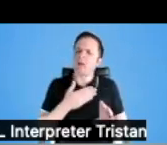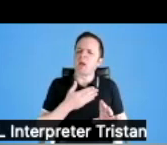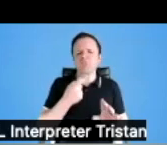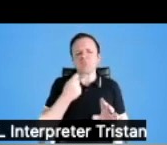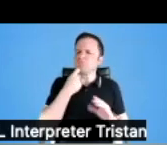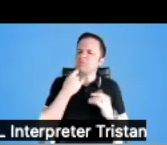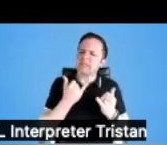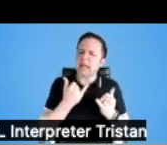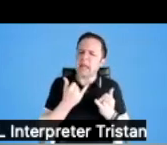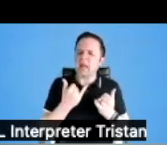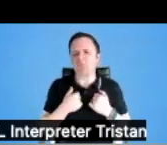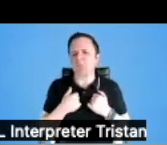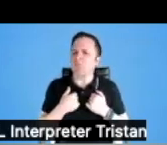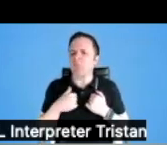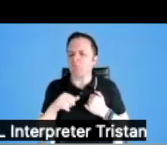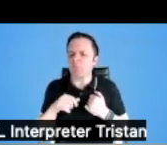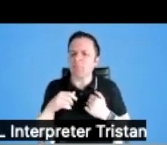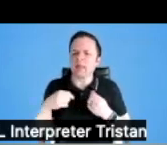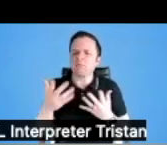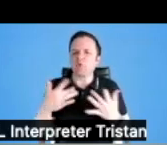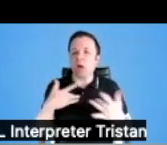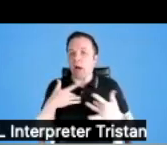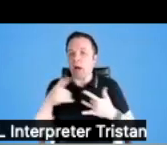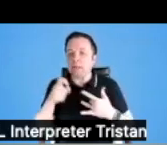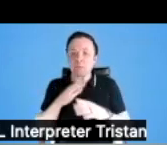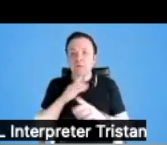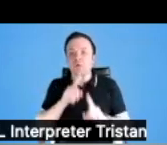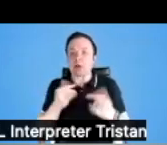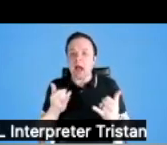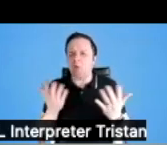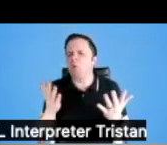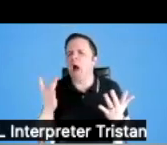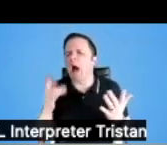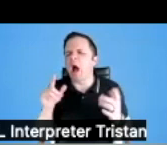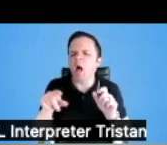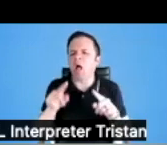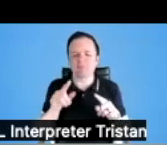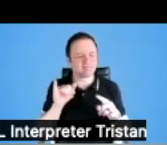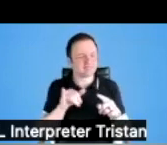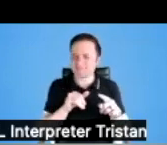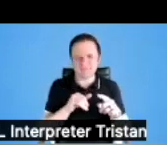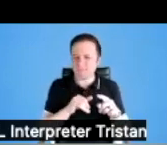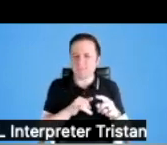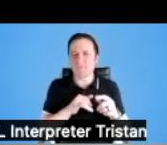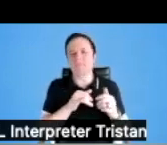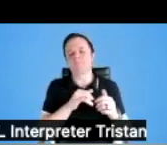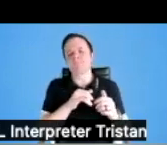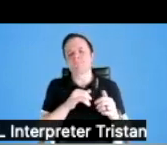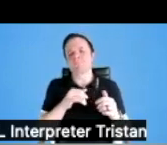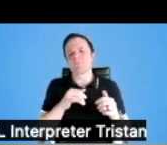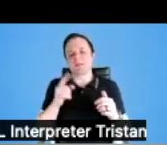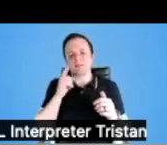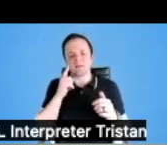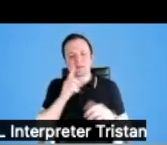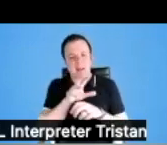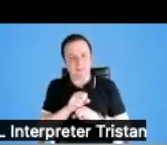today, tonight, tomorrow that's got you worried about that? And we really work from right there to get folks from where I think there's this habit of